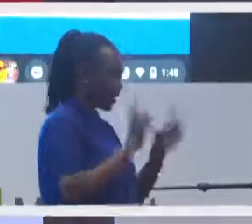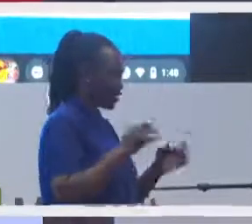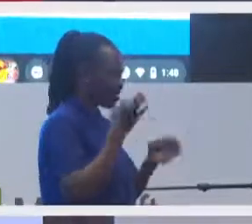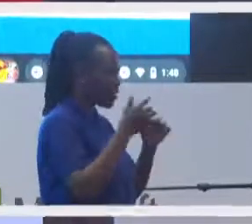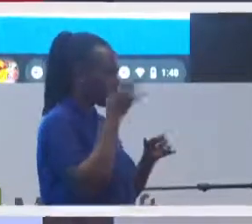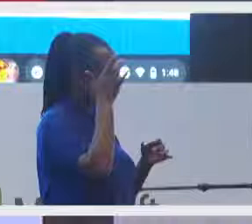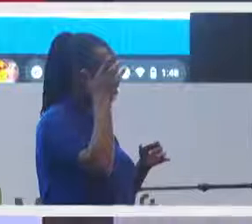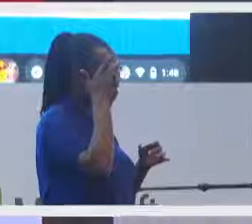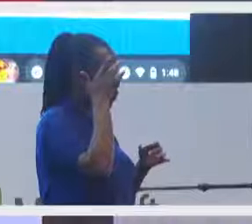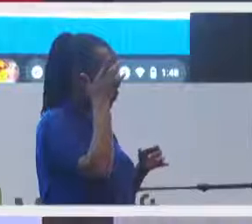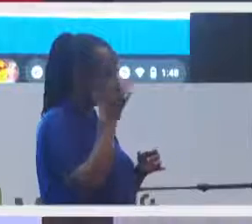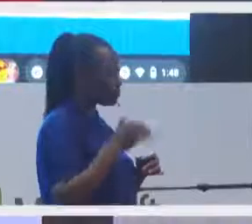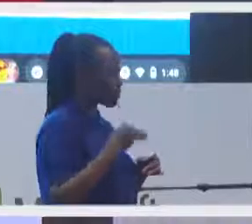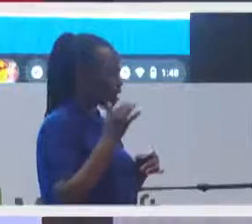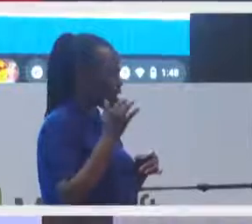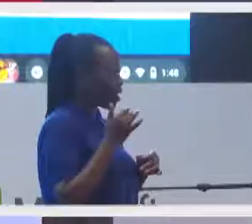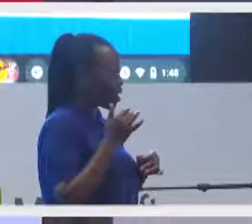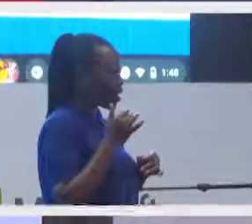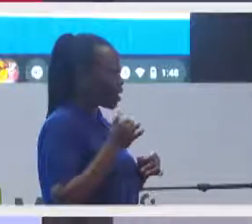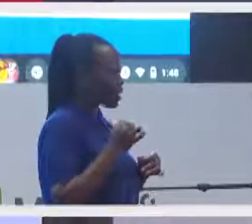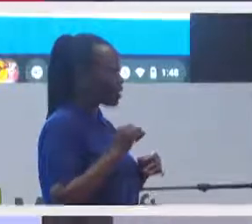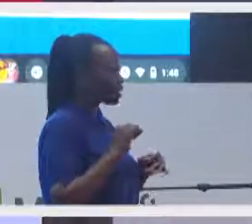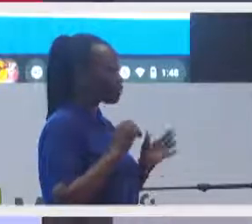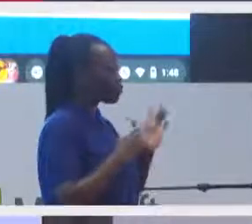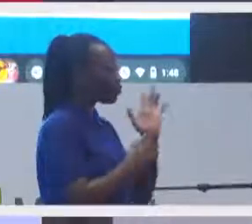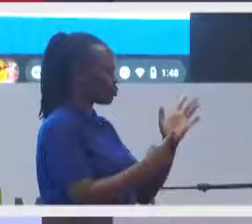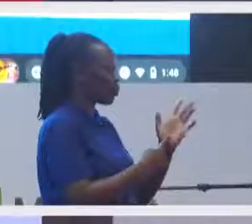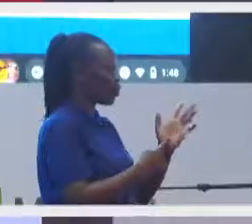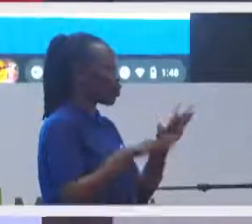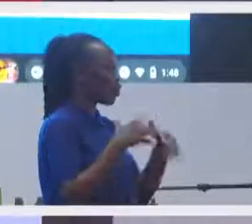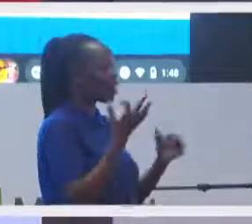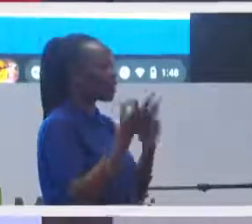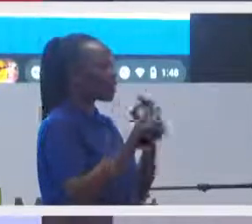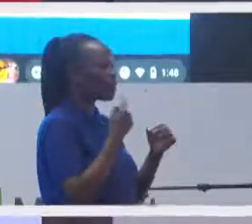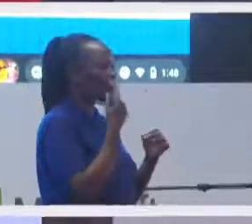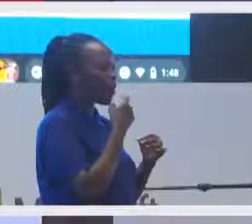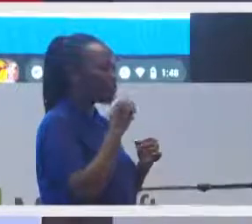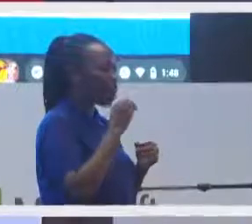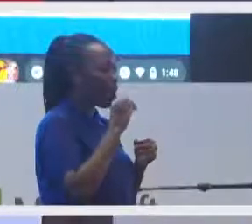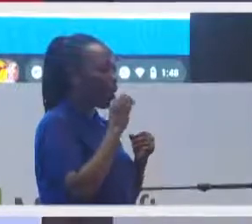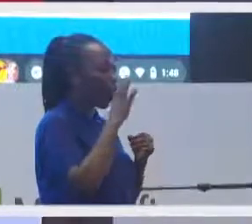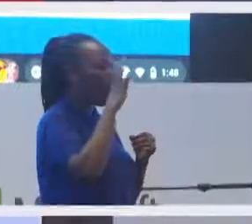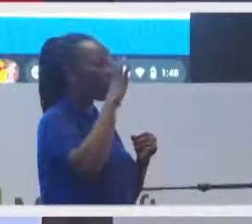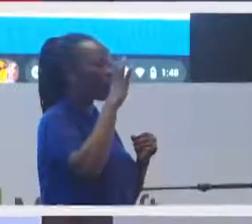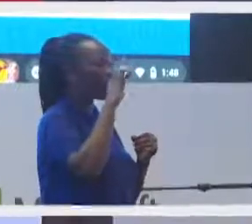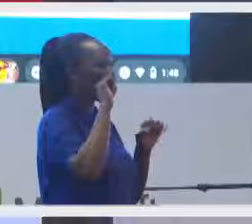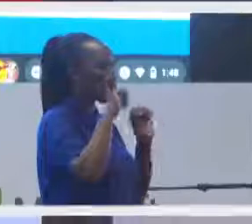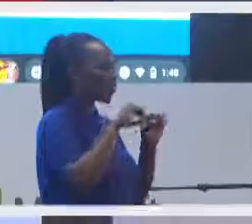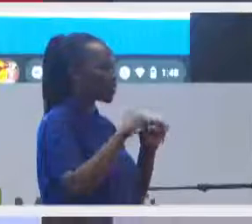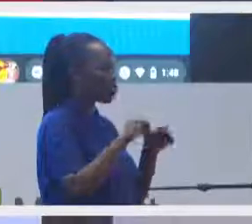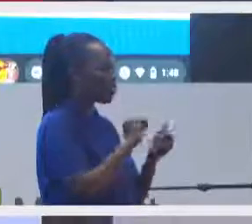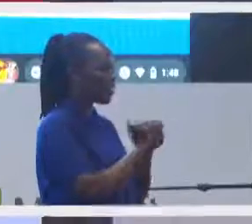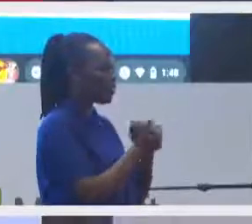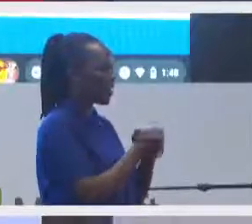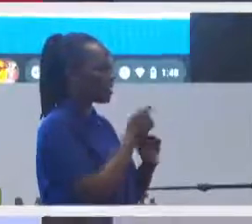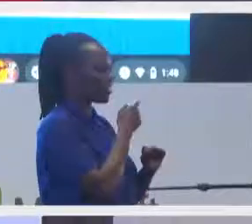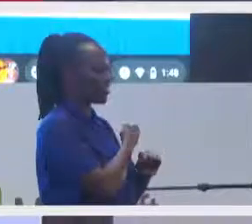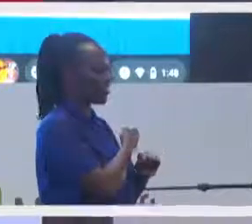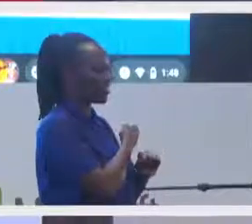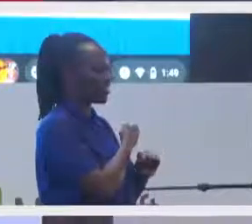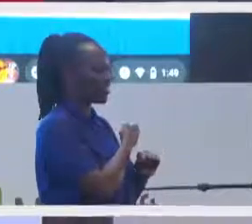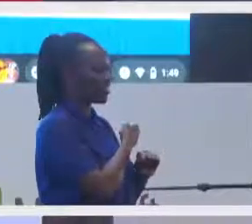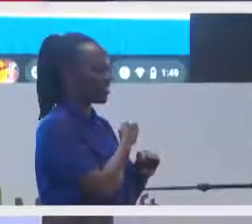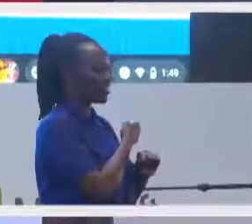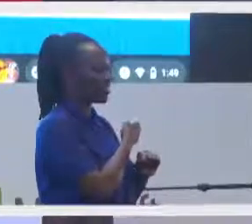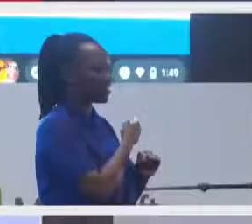going to navigate through the screen, and when I open my mouth, I select an action of that. And I'm speaking and looking at my